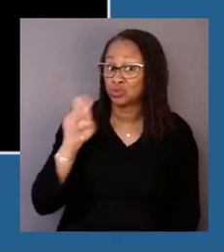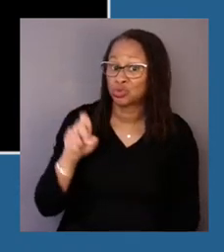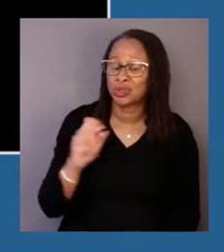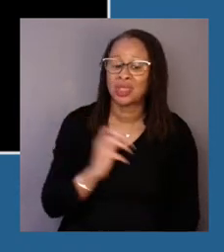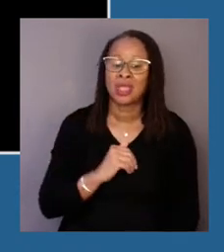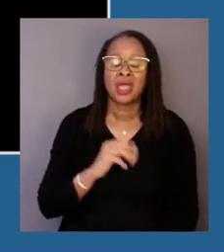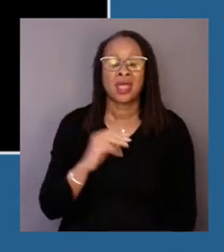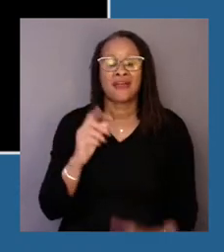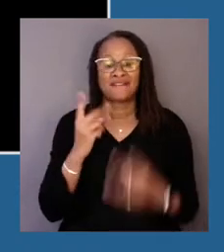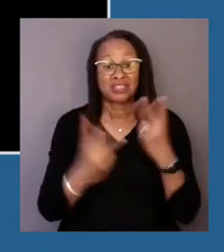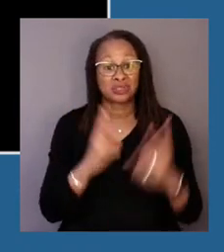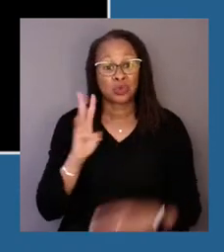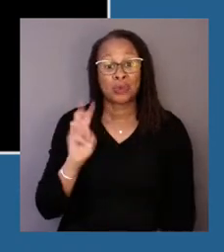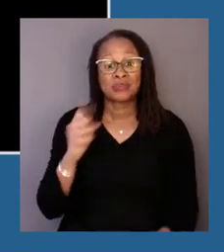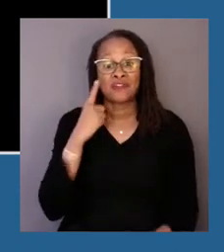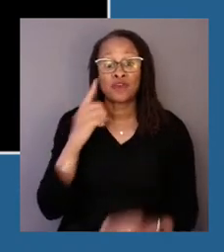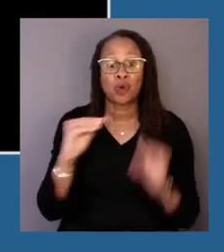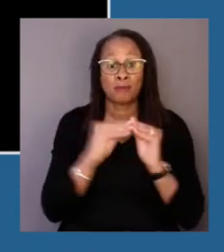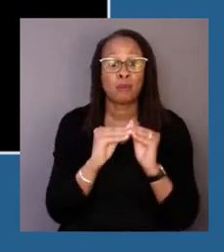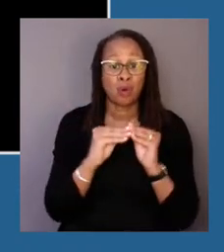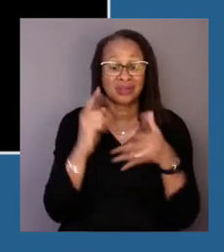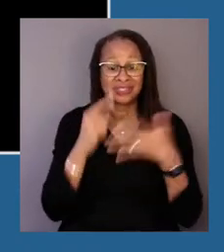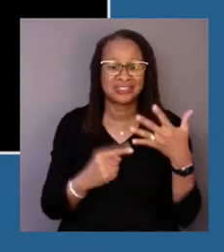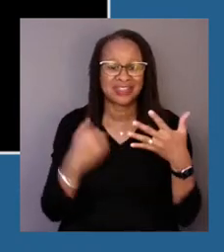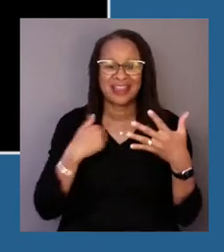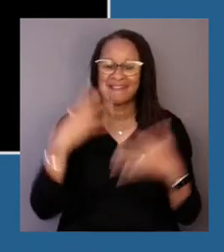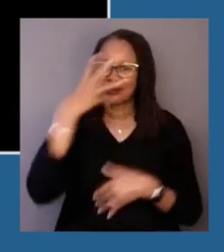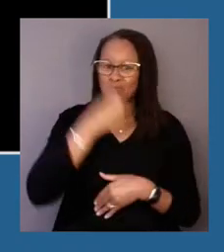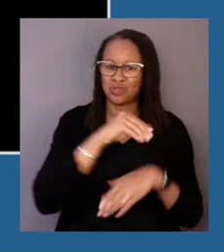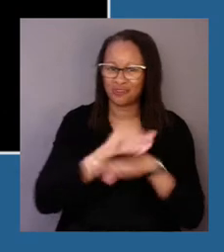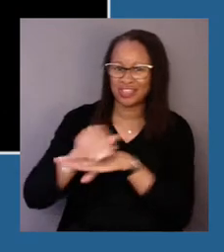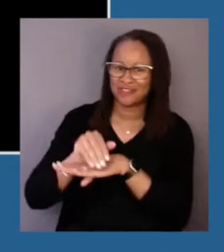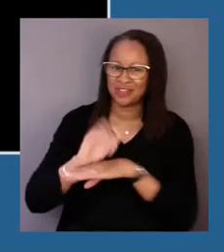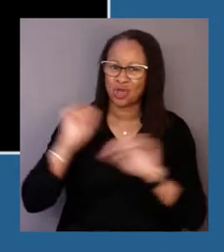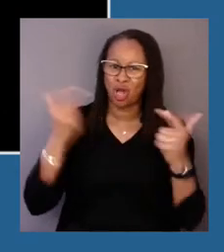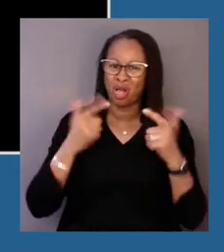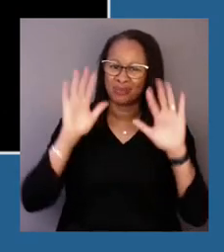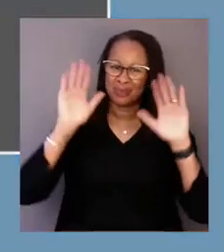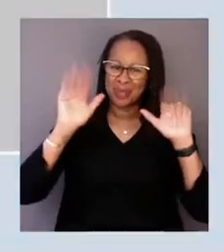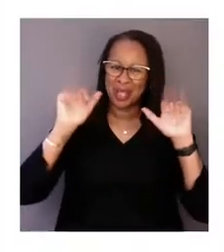our website for more details, and have a lovely evening all. Bye-bye.